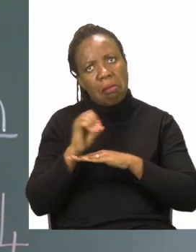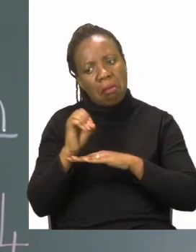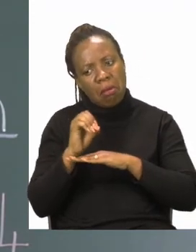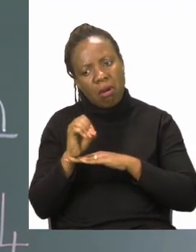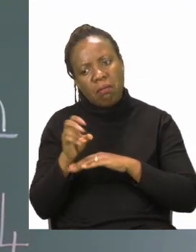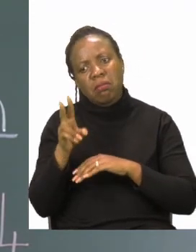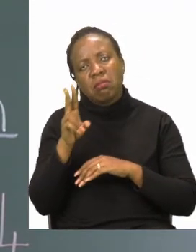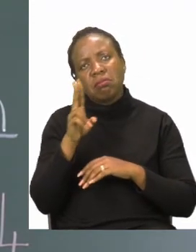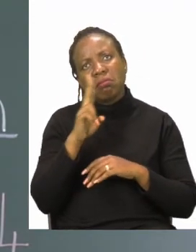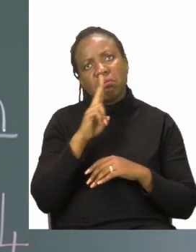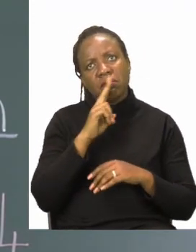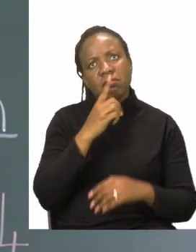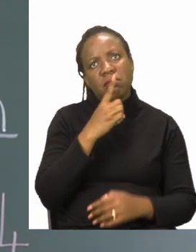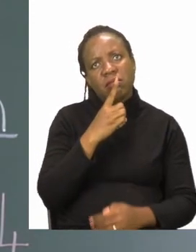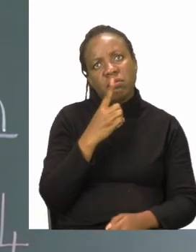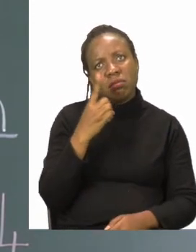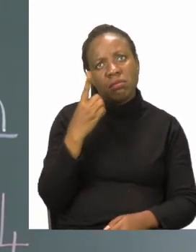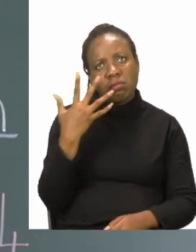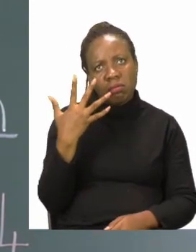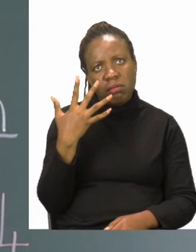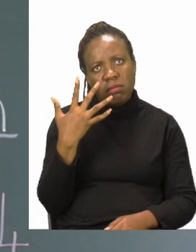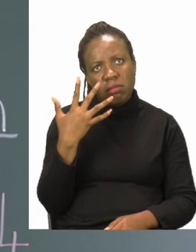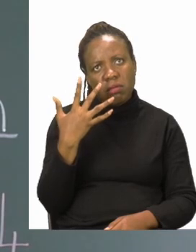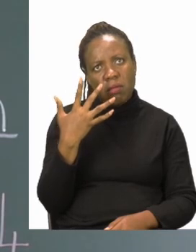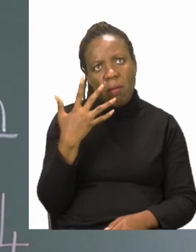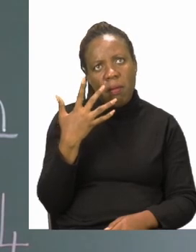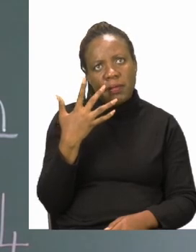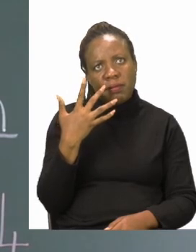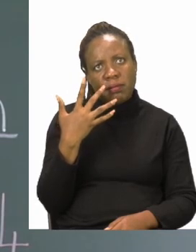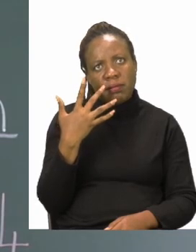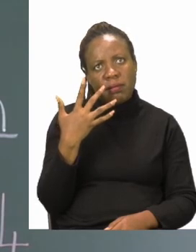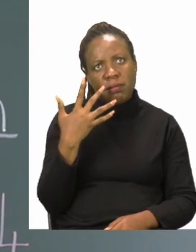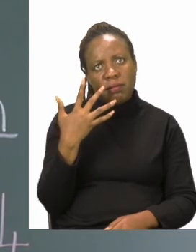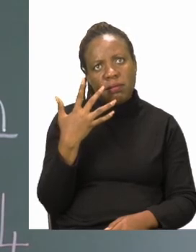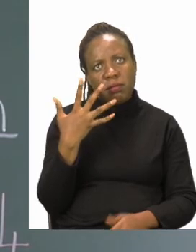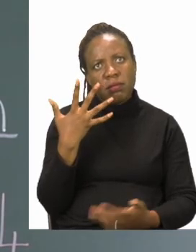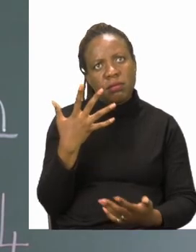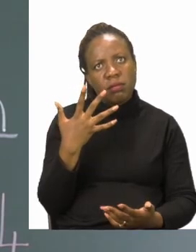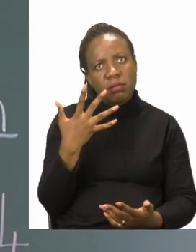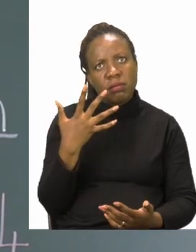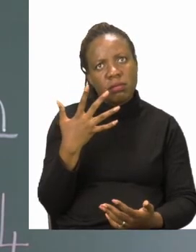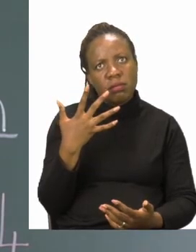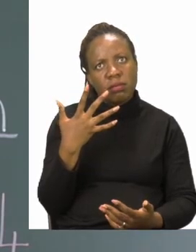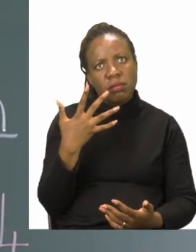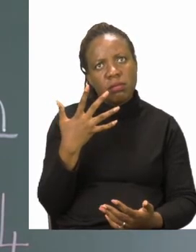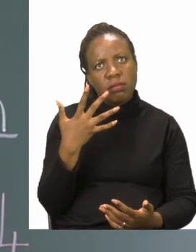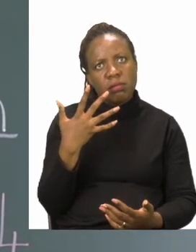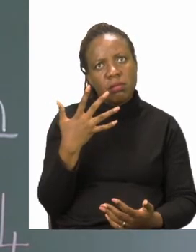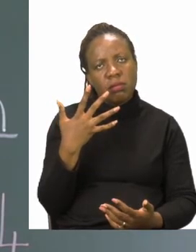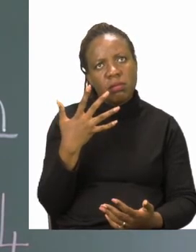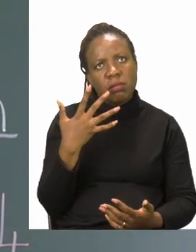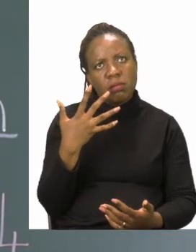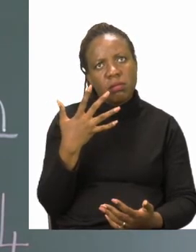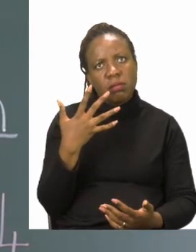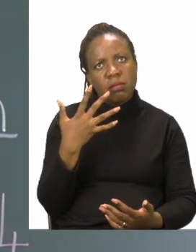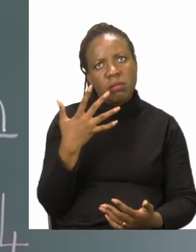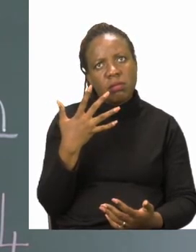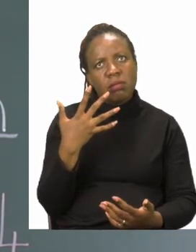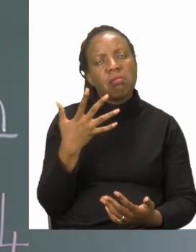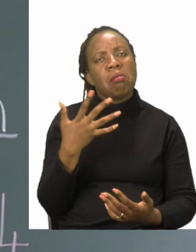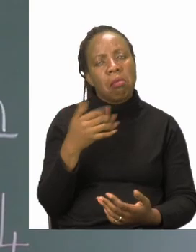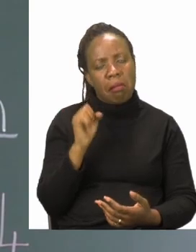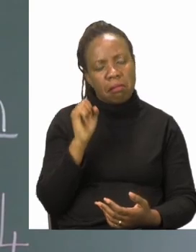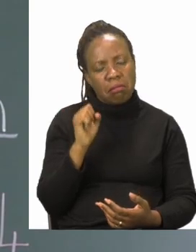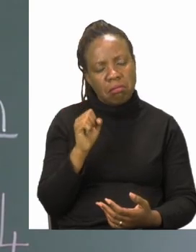answer was 15. We had to minus 13 to get